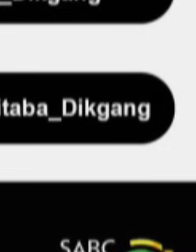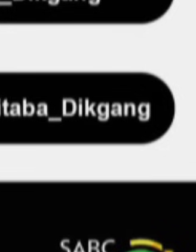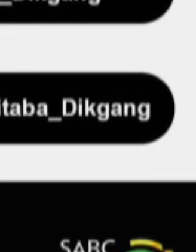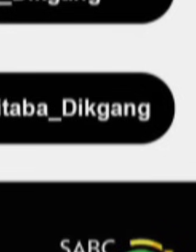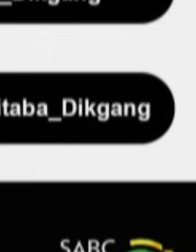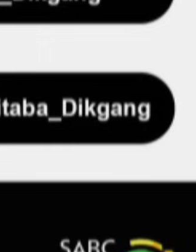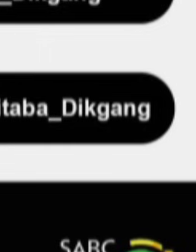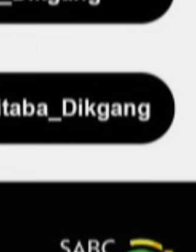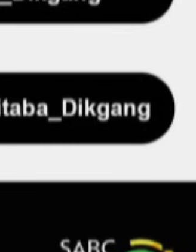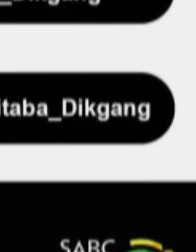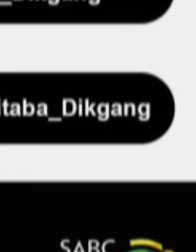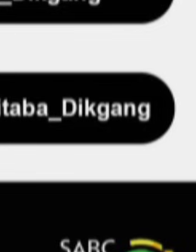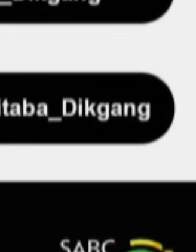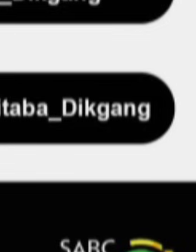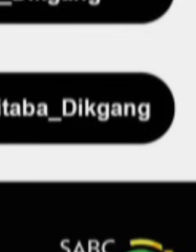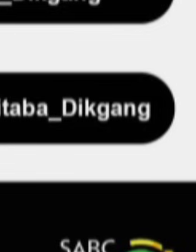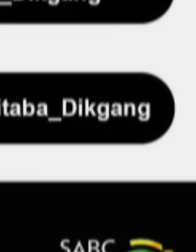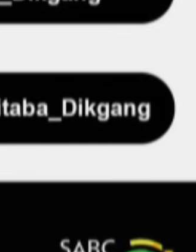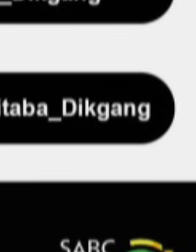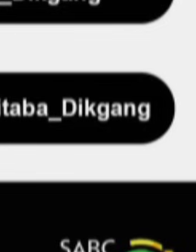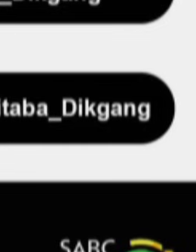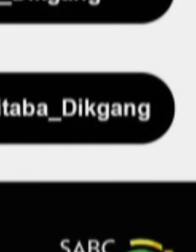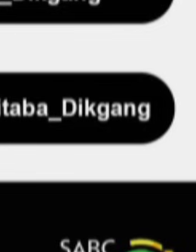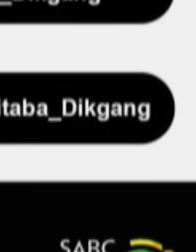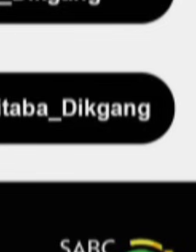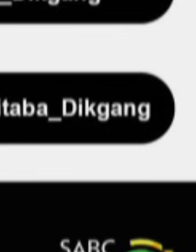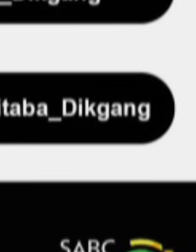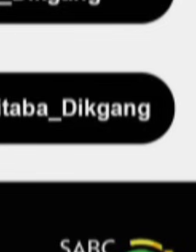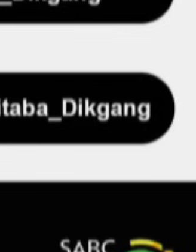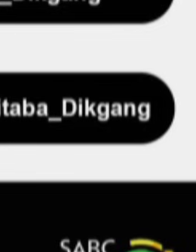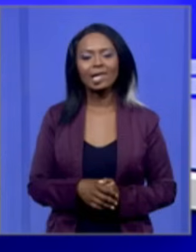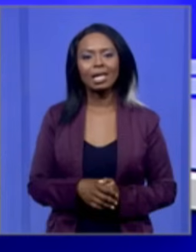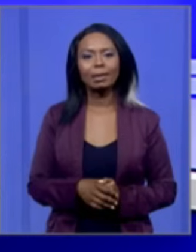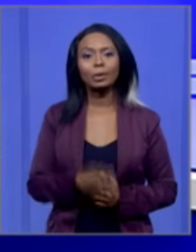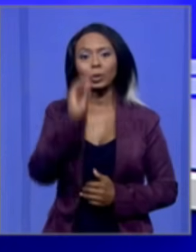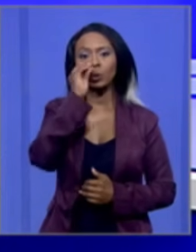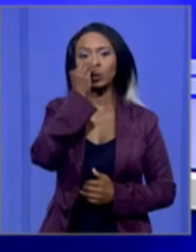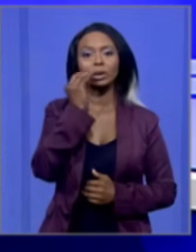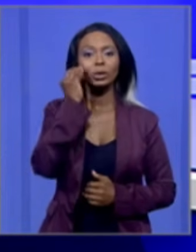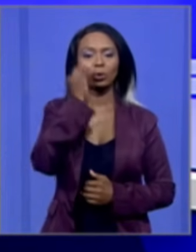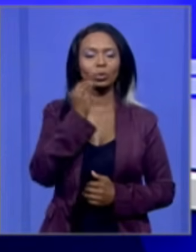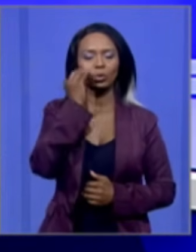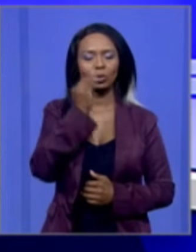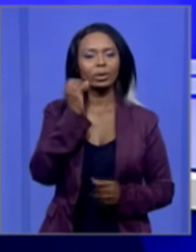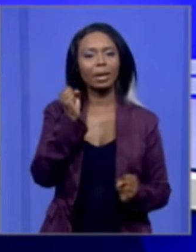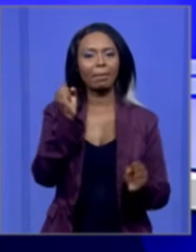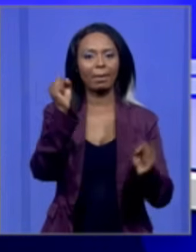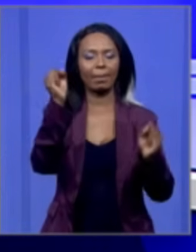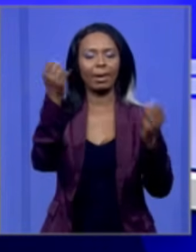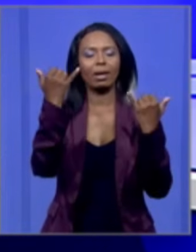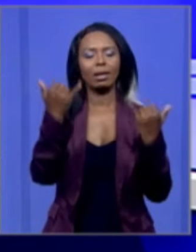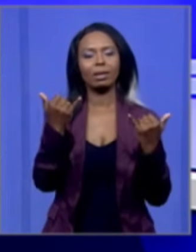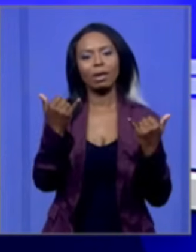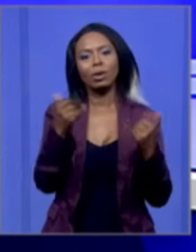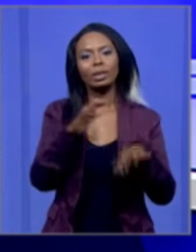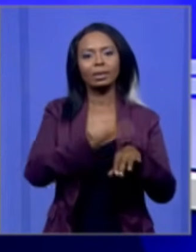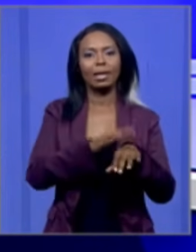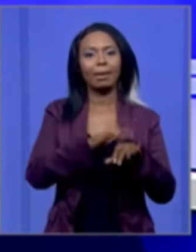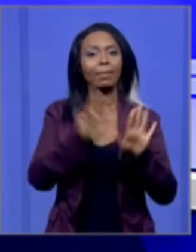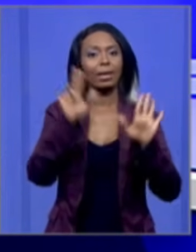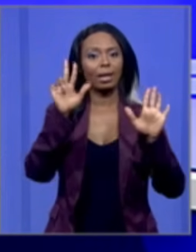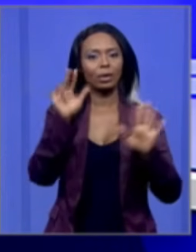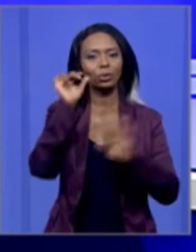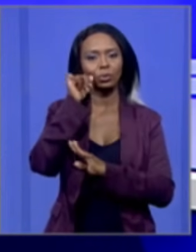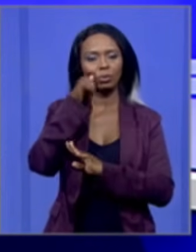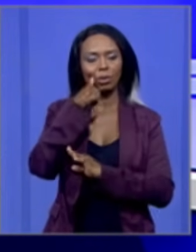šita le nomorong ya rena ya WhatsApp fa o le ka kgathago tema. Ba sehlopha sa ditaba tša Sesotho ba tla lefa tšona ka iri ya